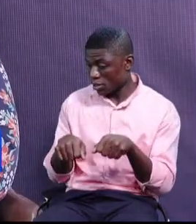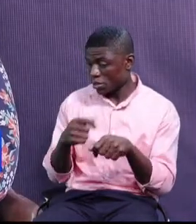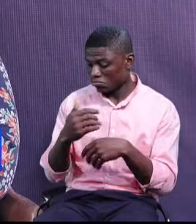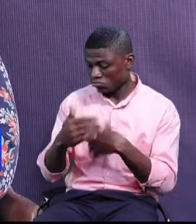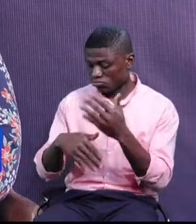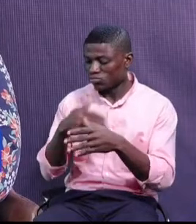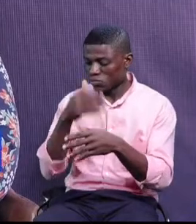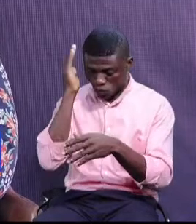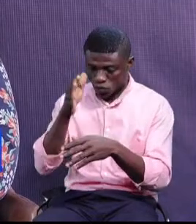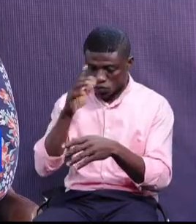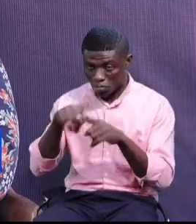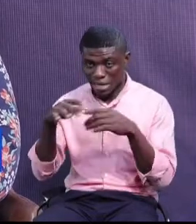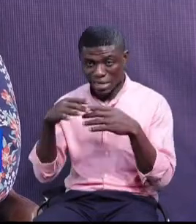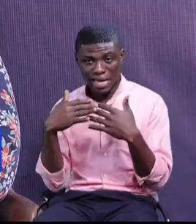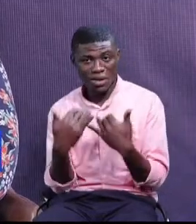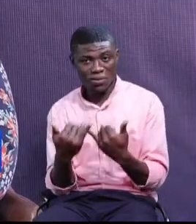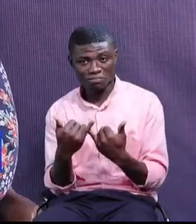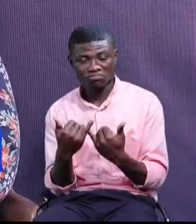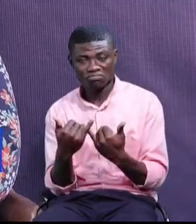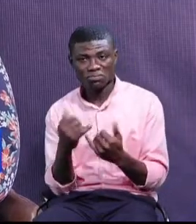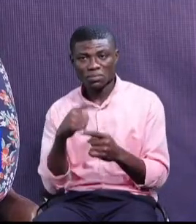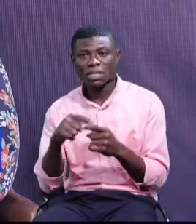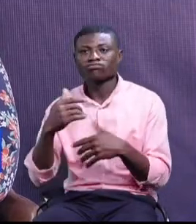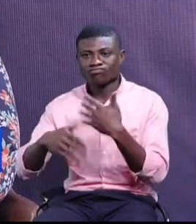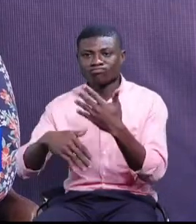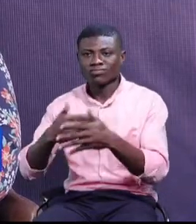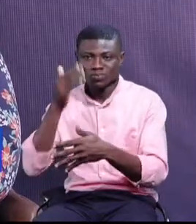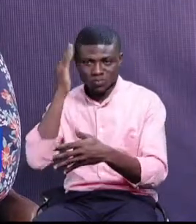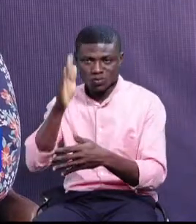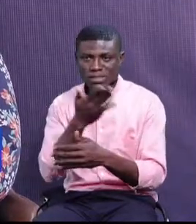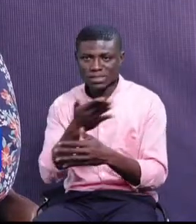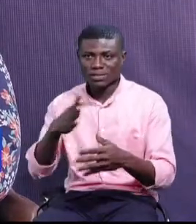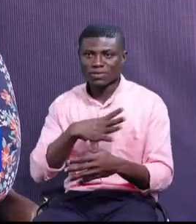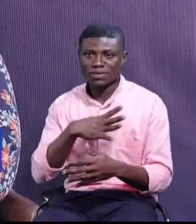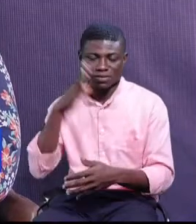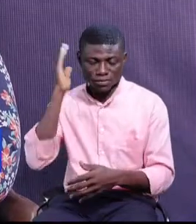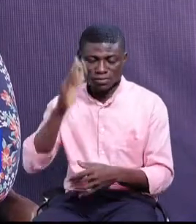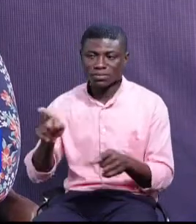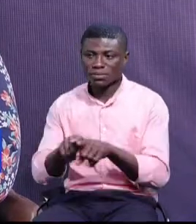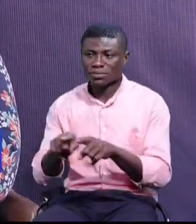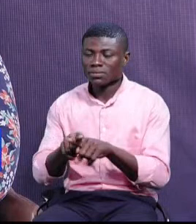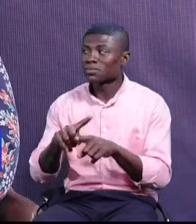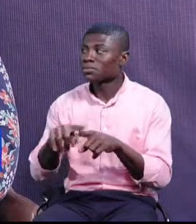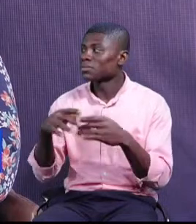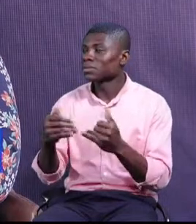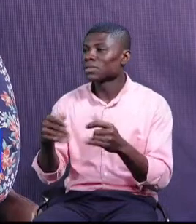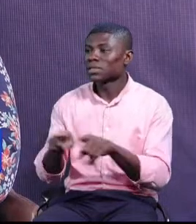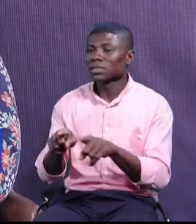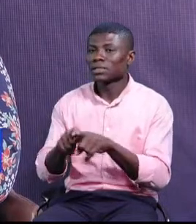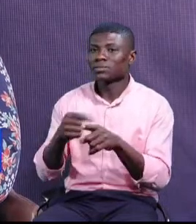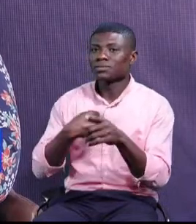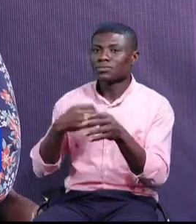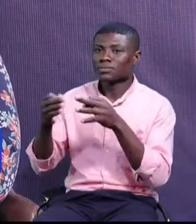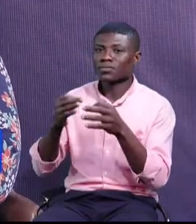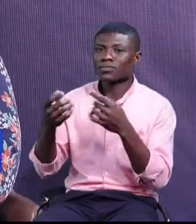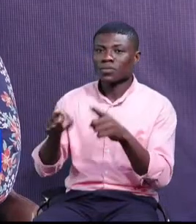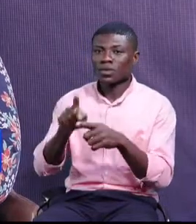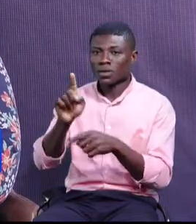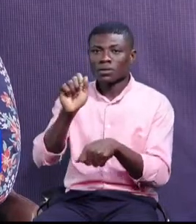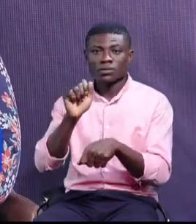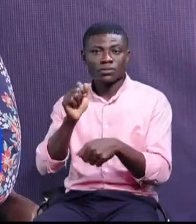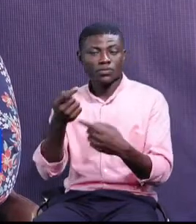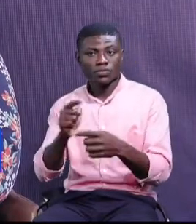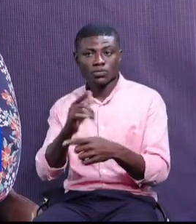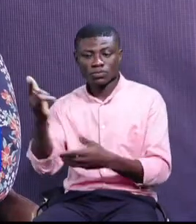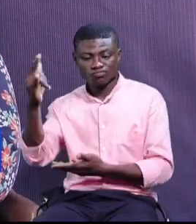get there. But for now, we will get there. But for now, it's such that, like I said, when you're coming